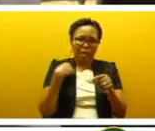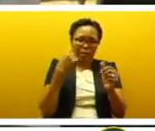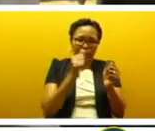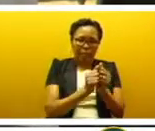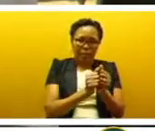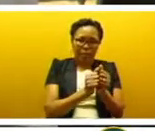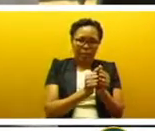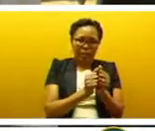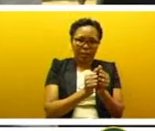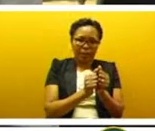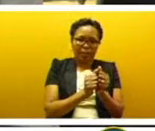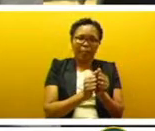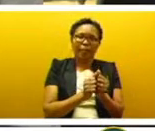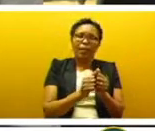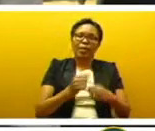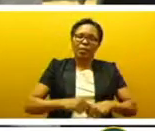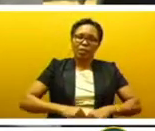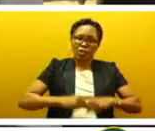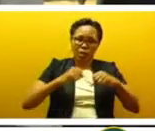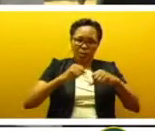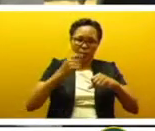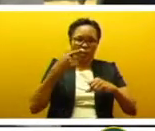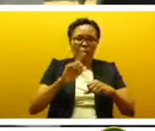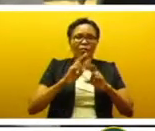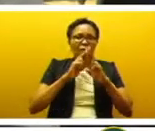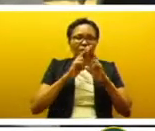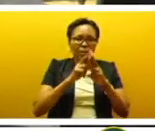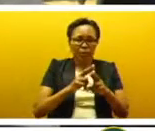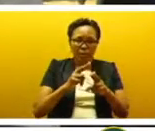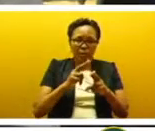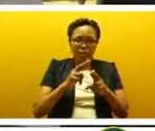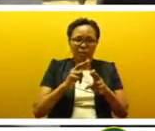that whereas the chairman is reported